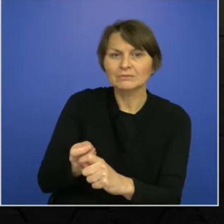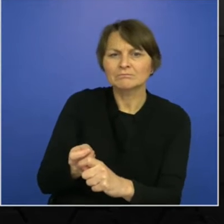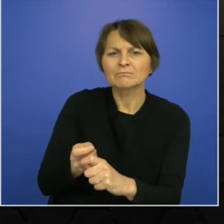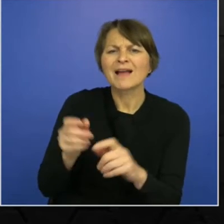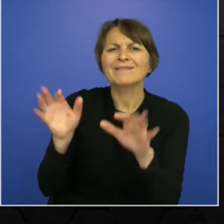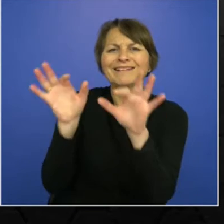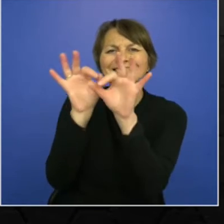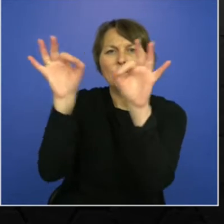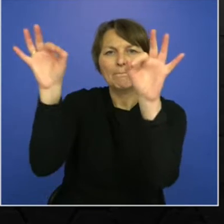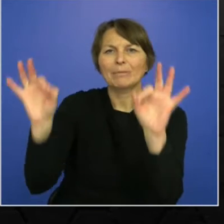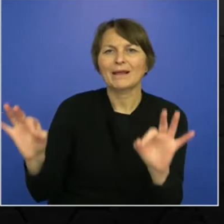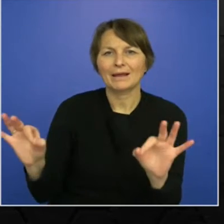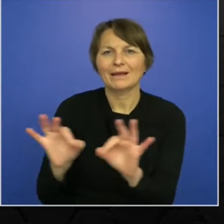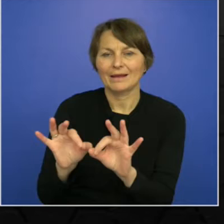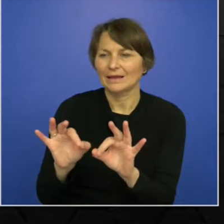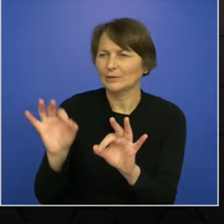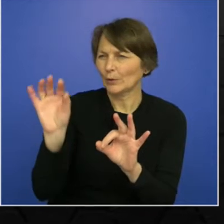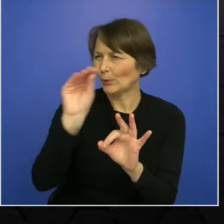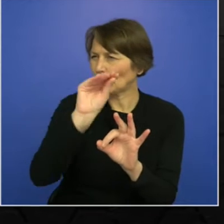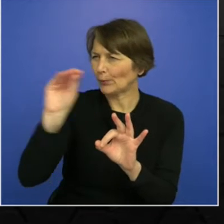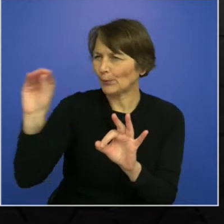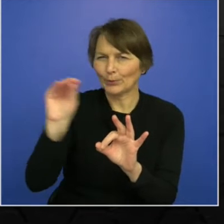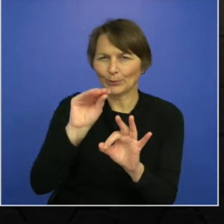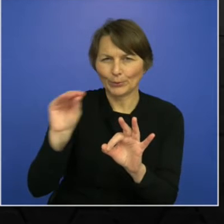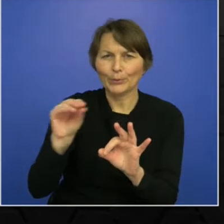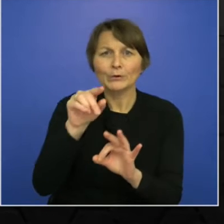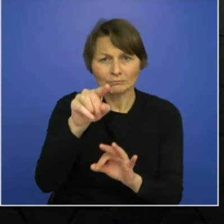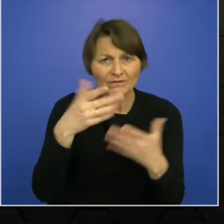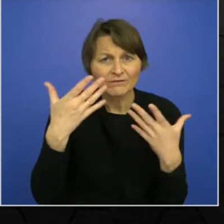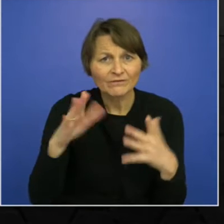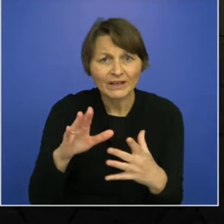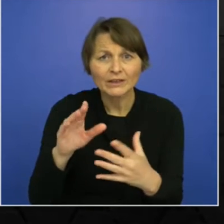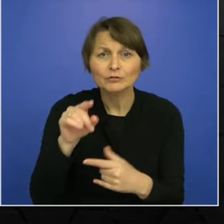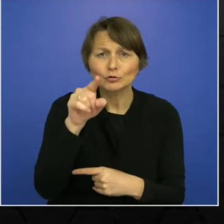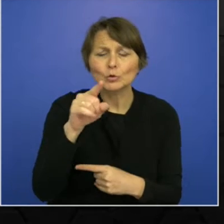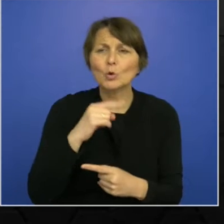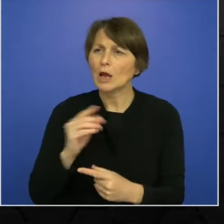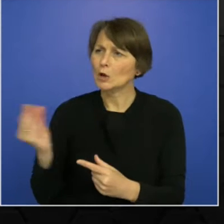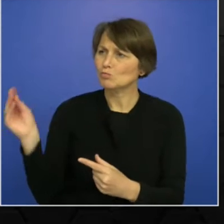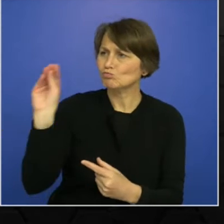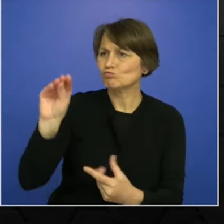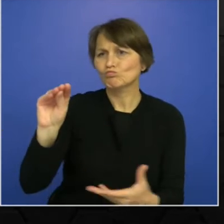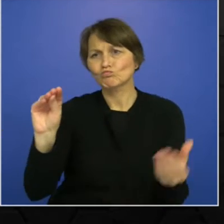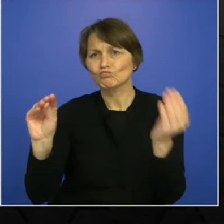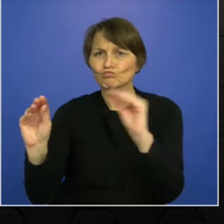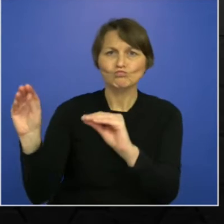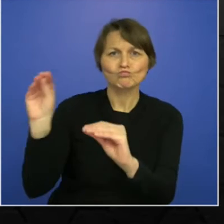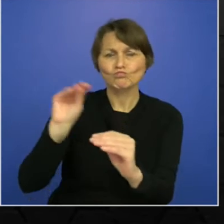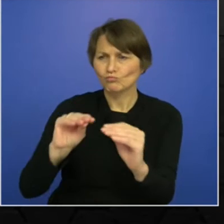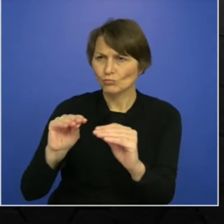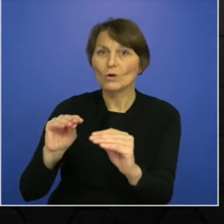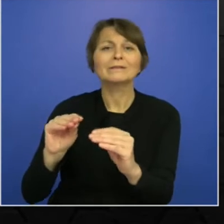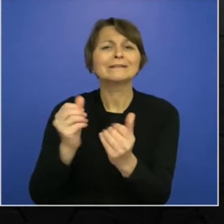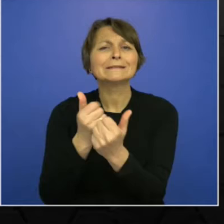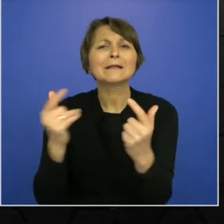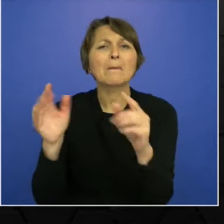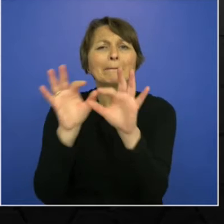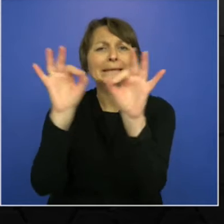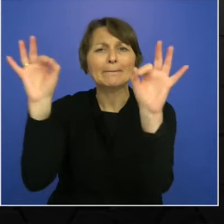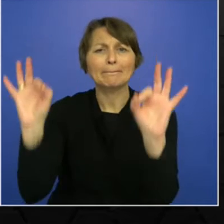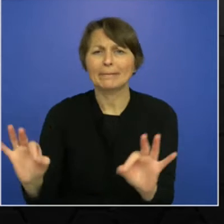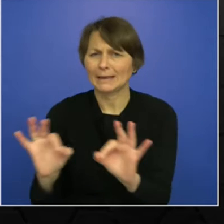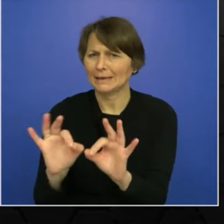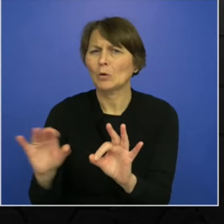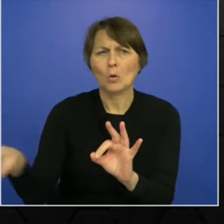scenarios already built for you, and you can start building them. They are templates for some popular healthcare use cases, and